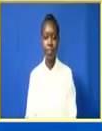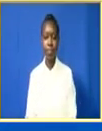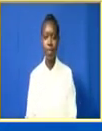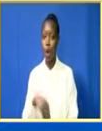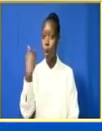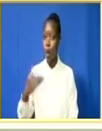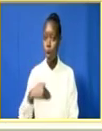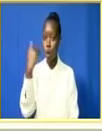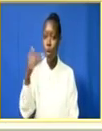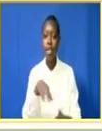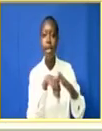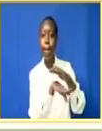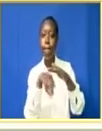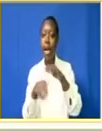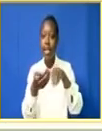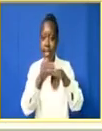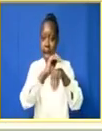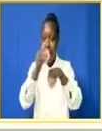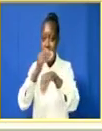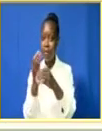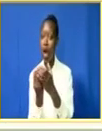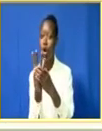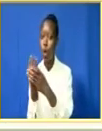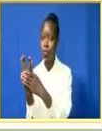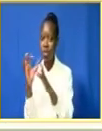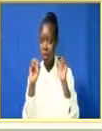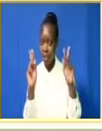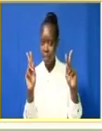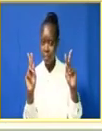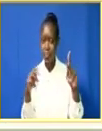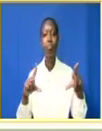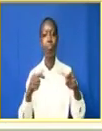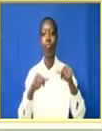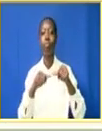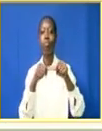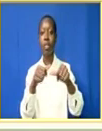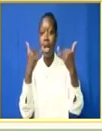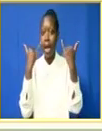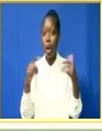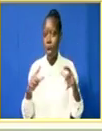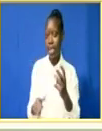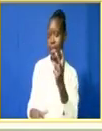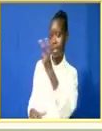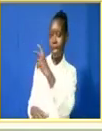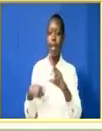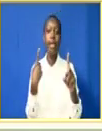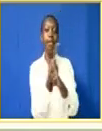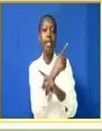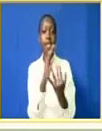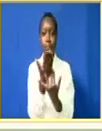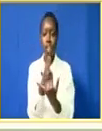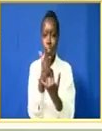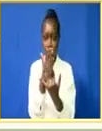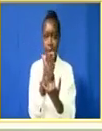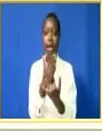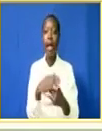Plant cover crops. Okay. We continue. We go to the differences. Okay. Between now the splash and the